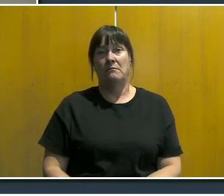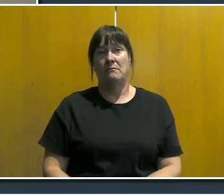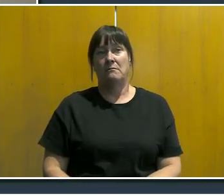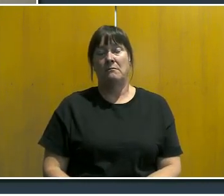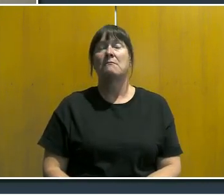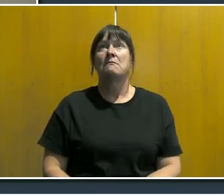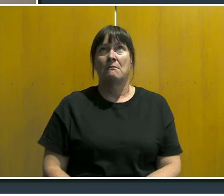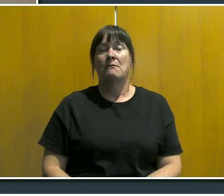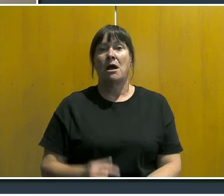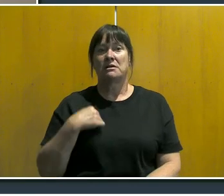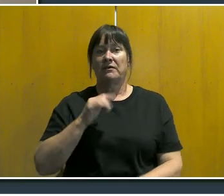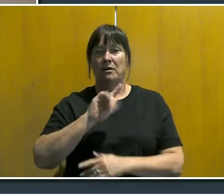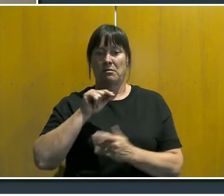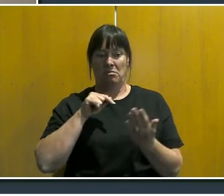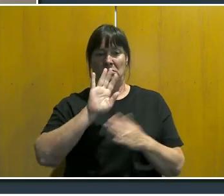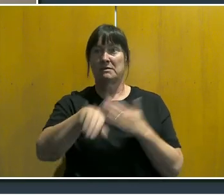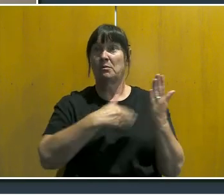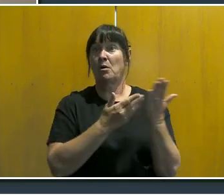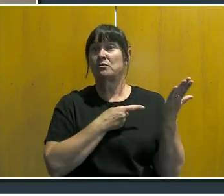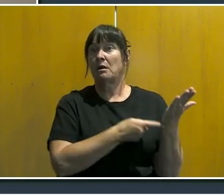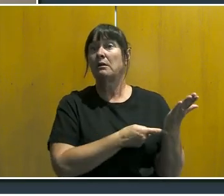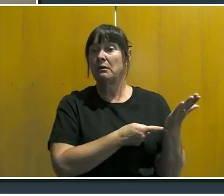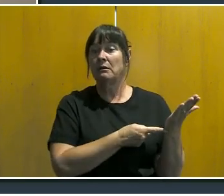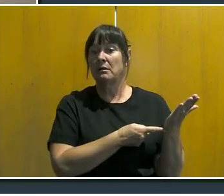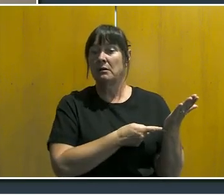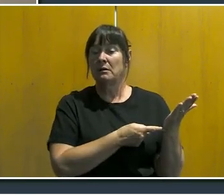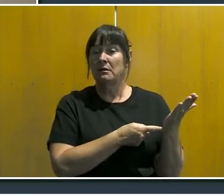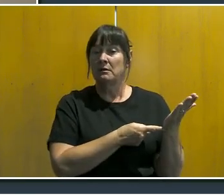I just think that this proposal has been